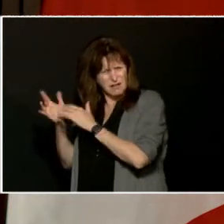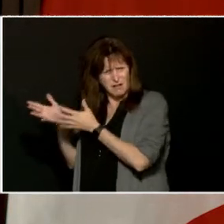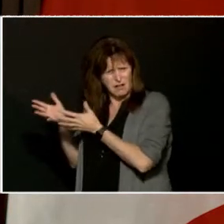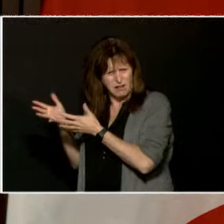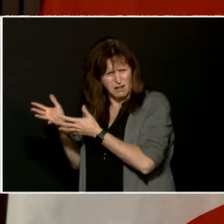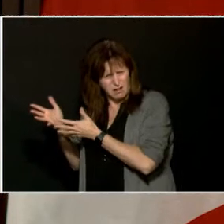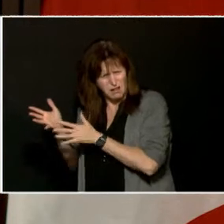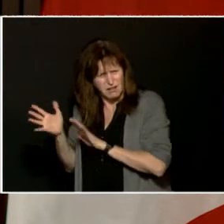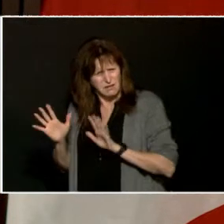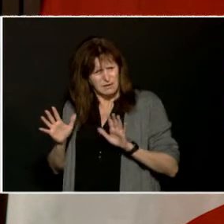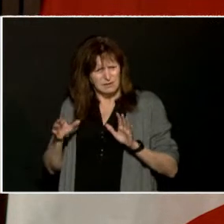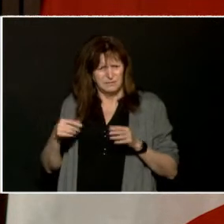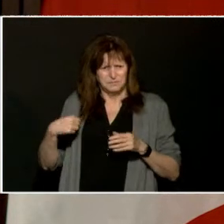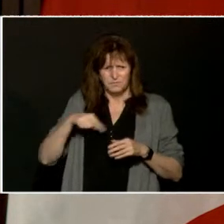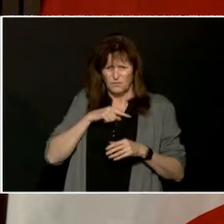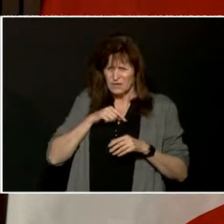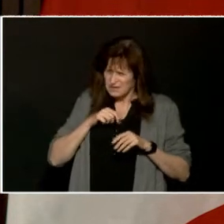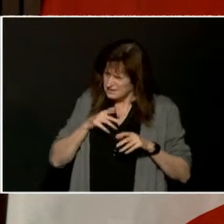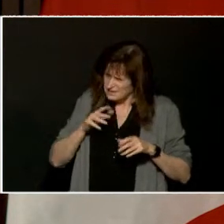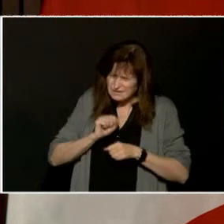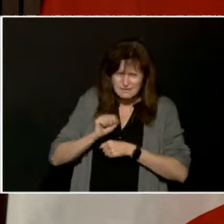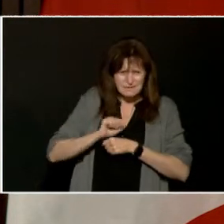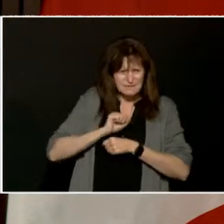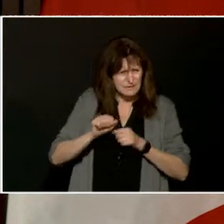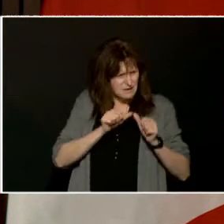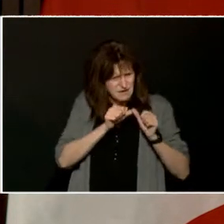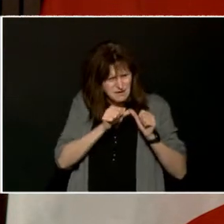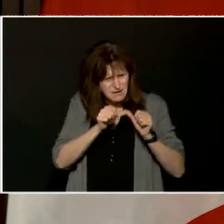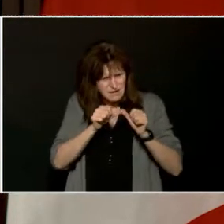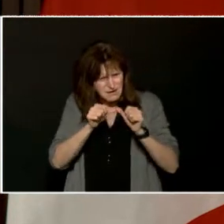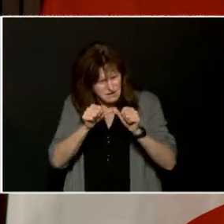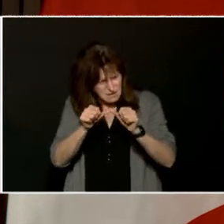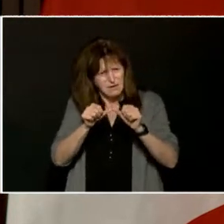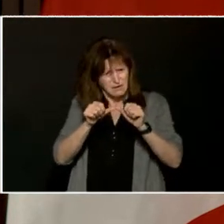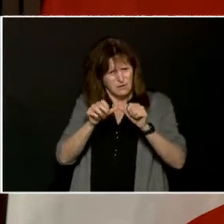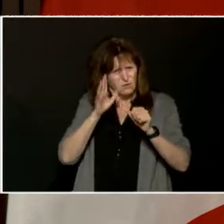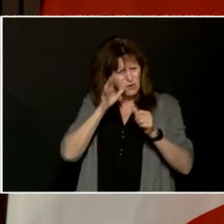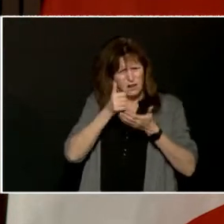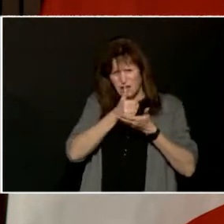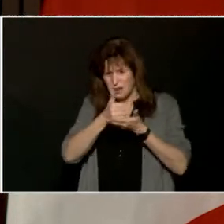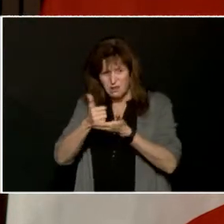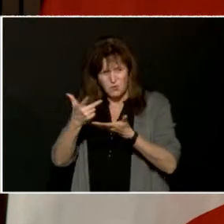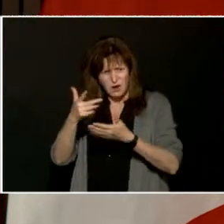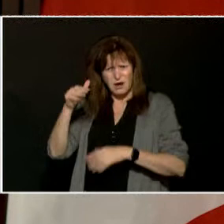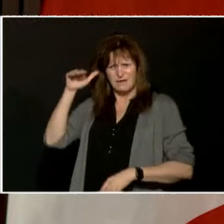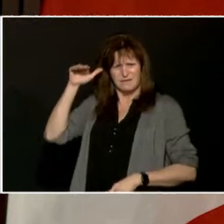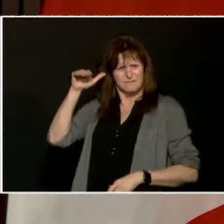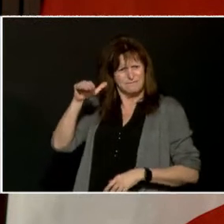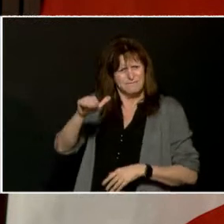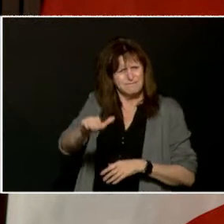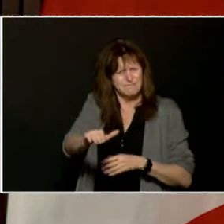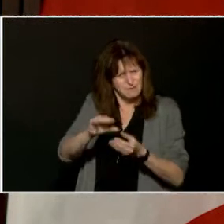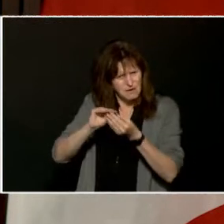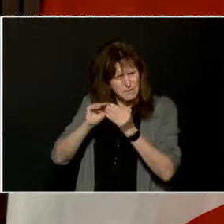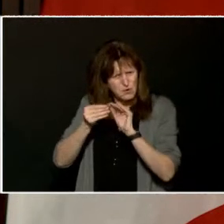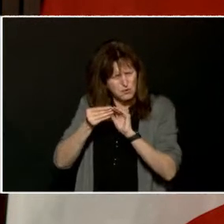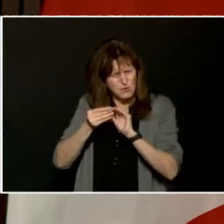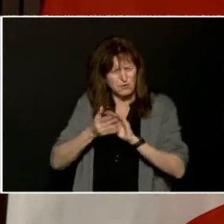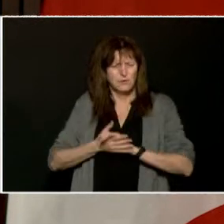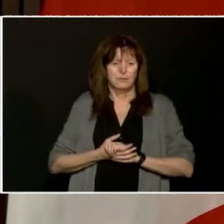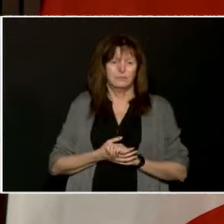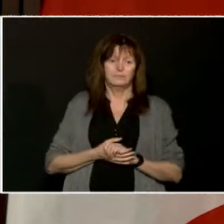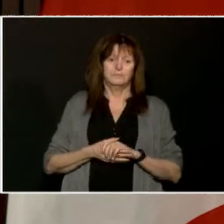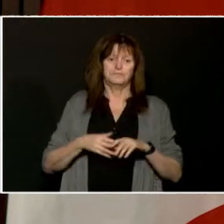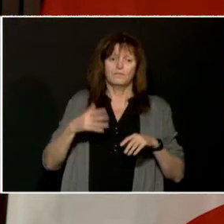risk. Let's talk about why we see a different picture today. Our vaccine rollout has been impressive of late. We'll show you data on